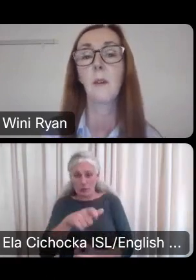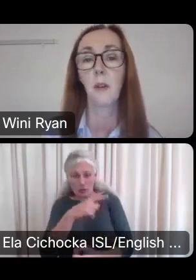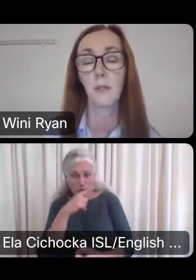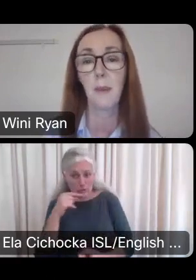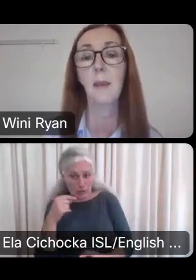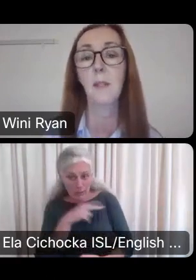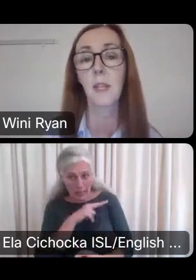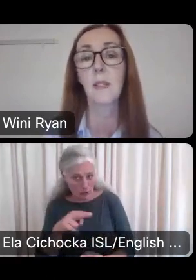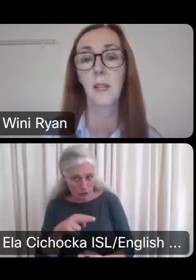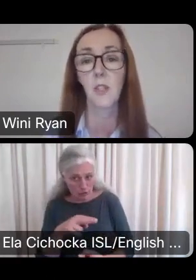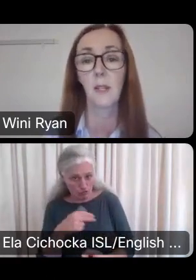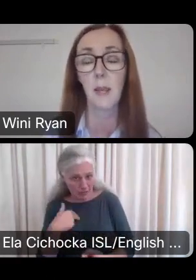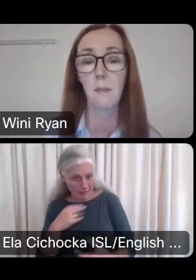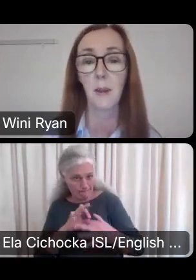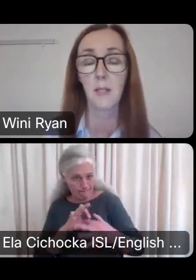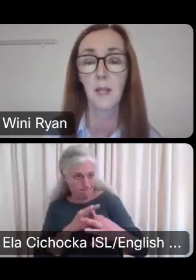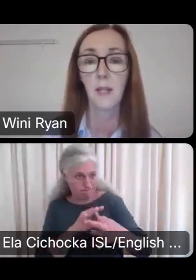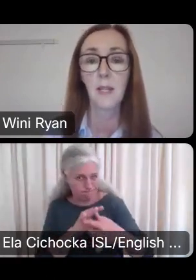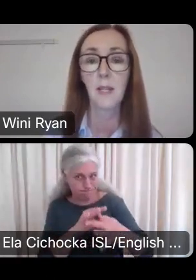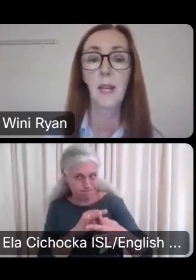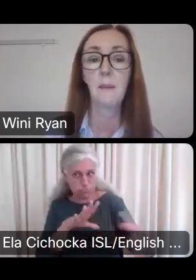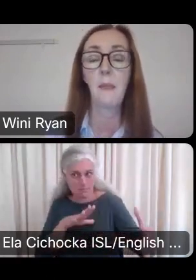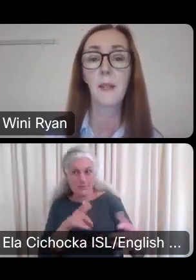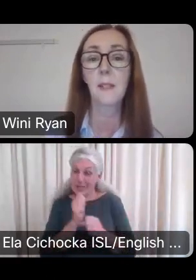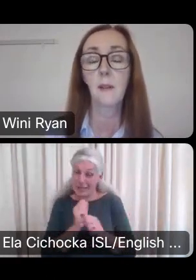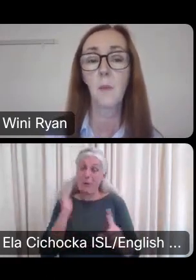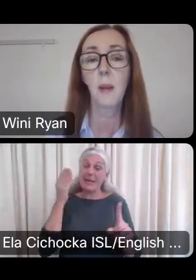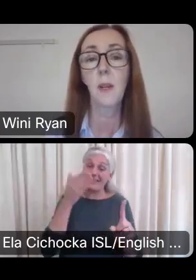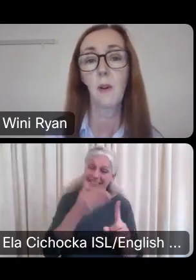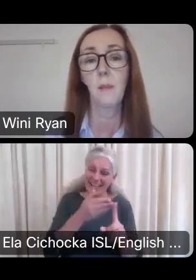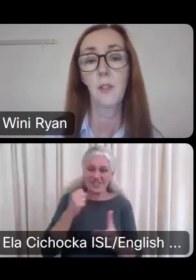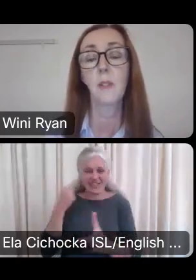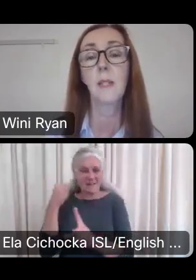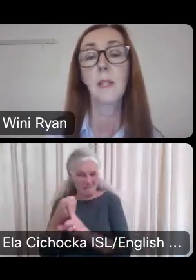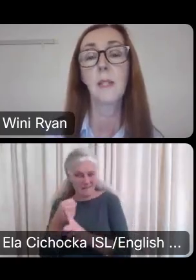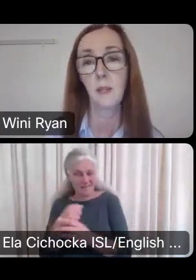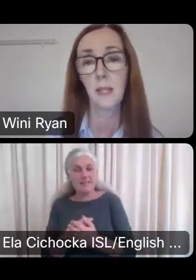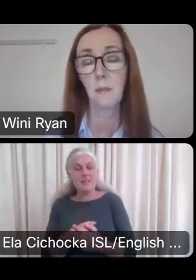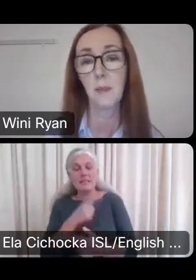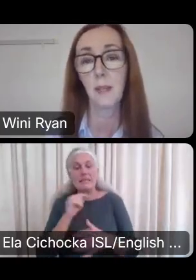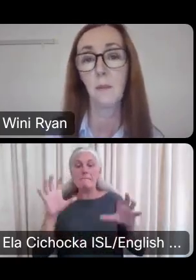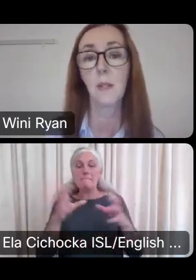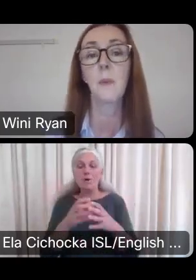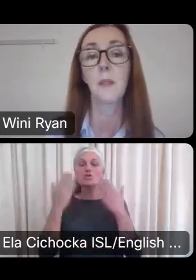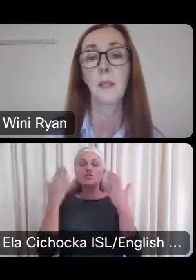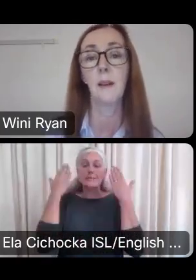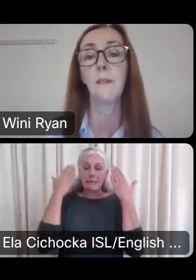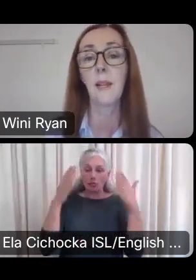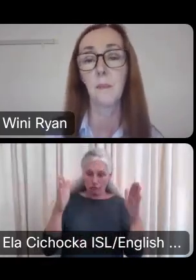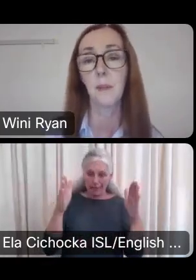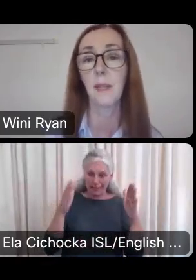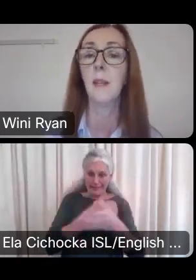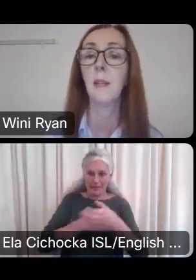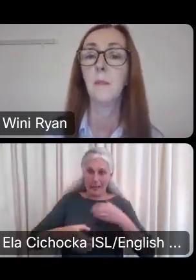coming across, back to the intention and the impact. And that's why we call our module Demonstrating Empathy. We know that staff